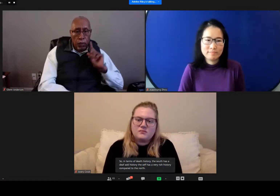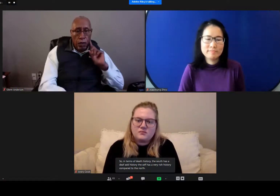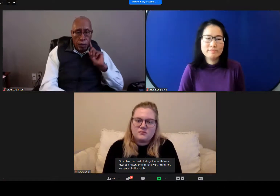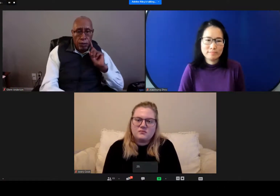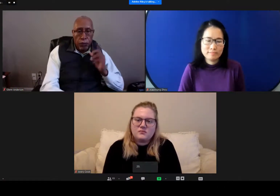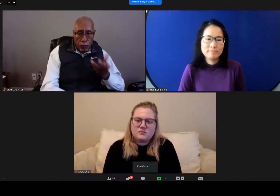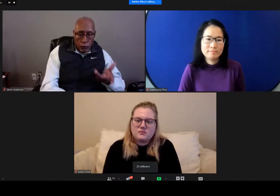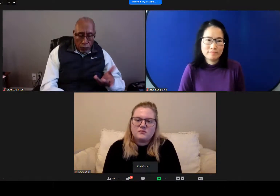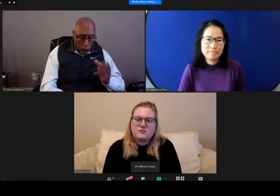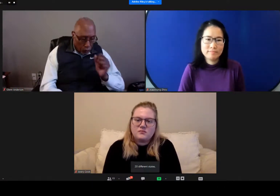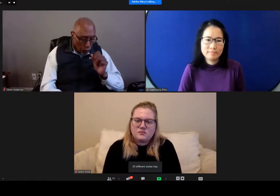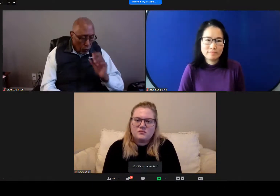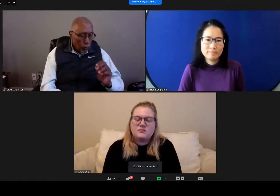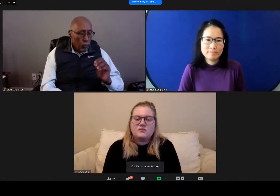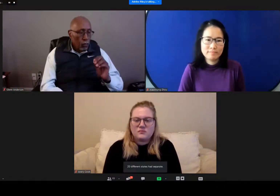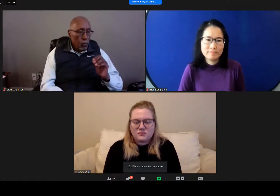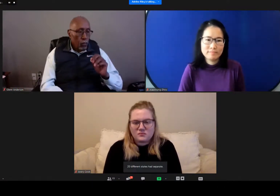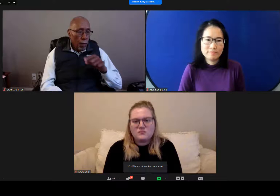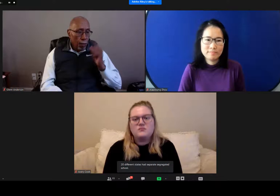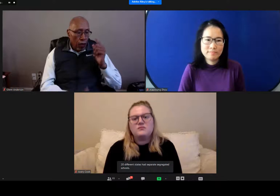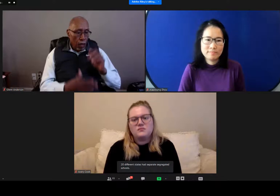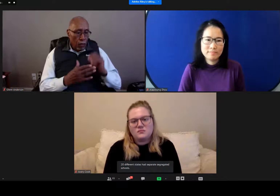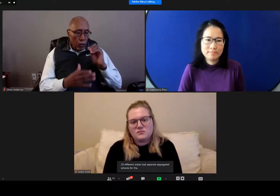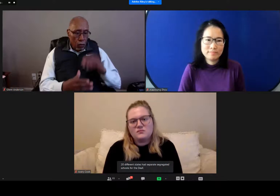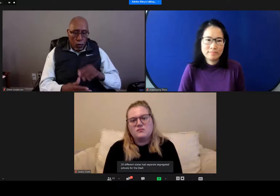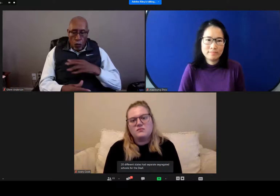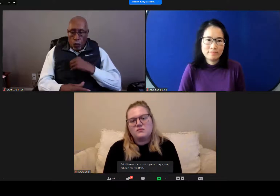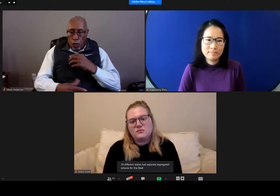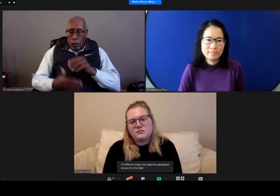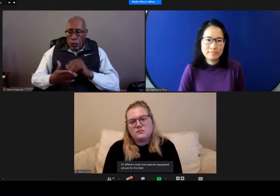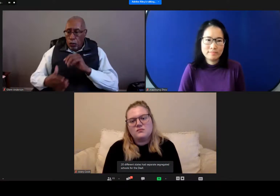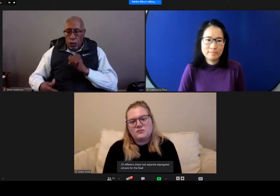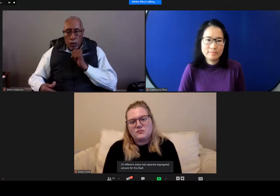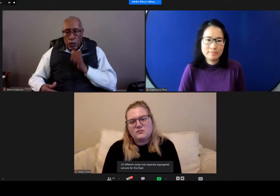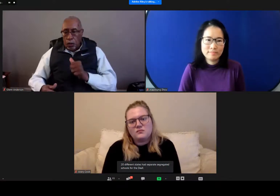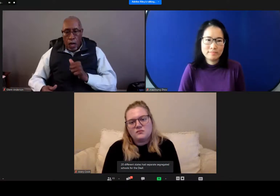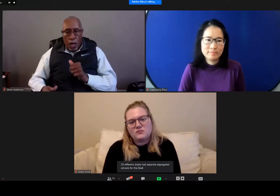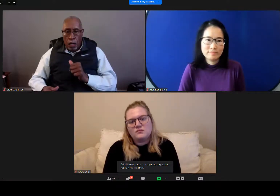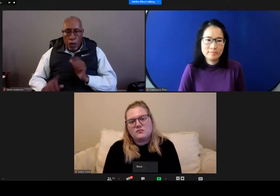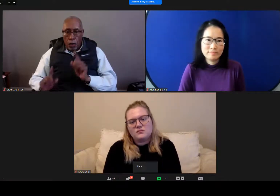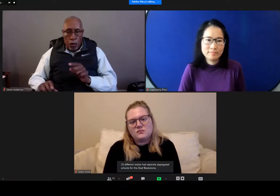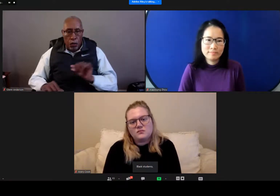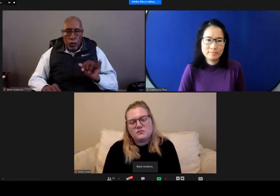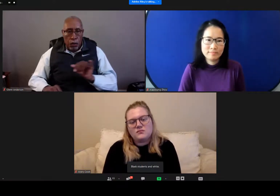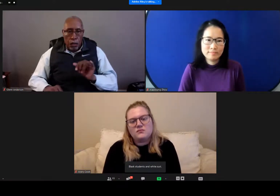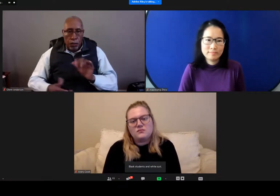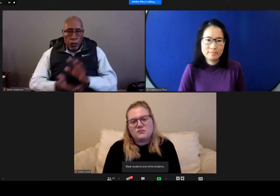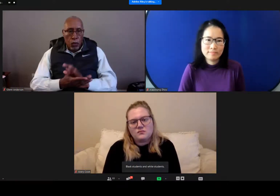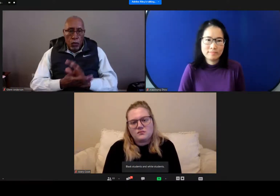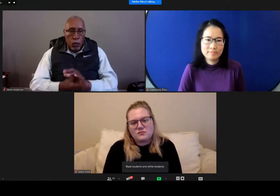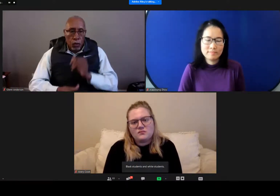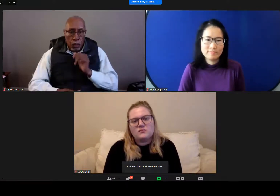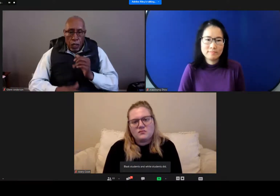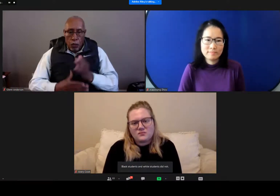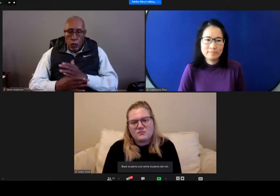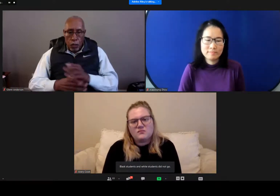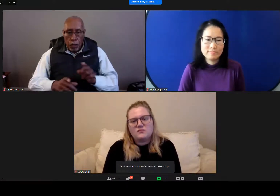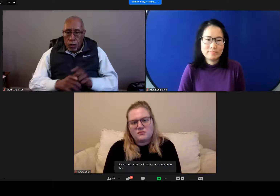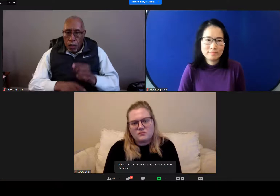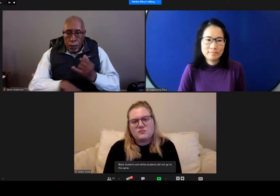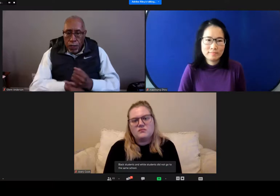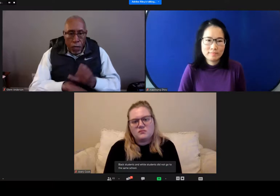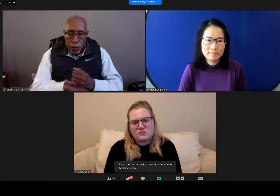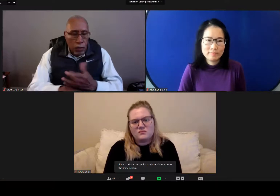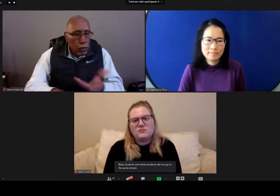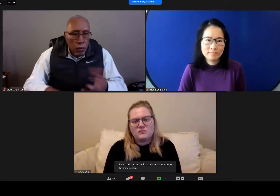20 different states had segregated schools for the deaf. Black students and white students did not go to the same